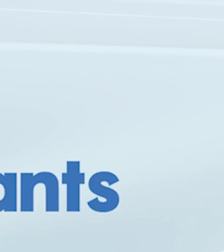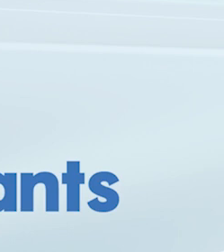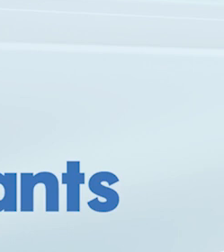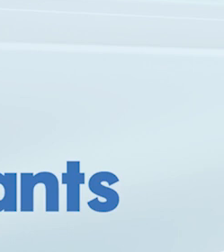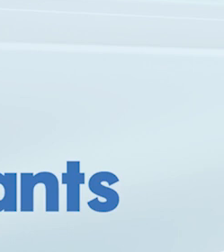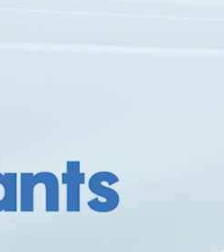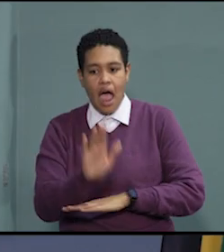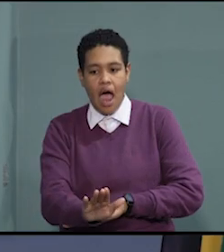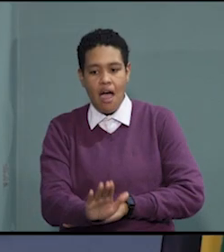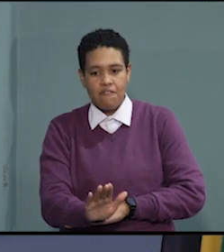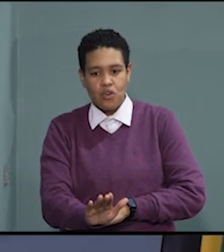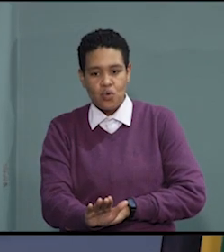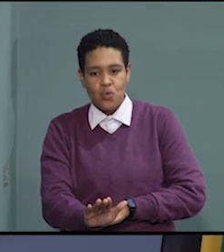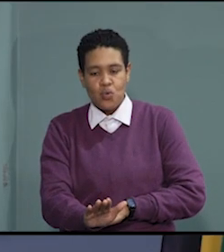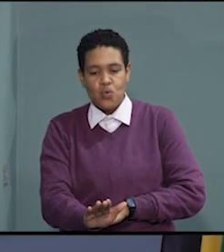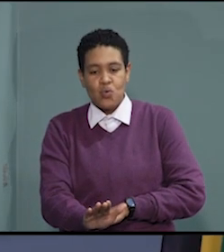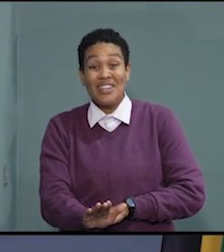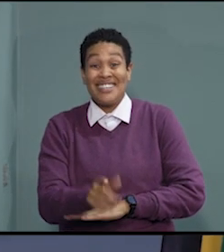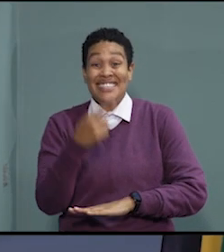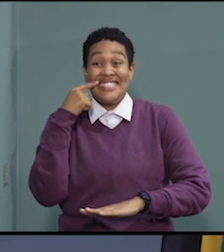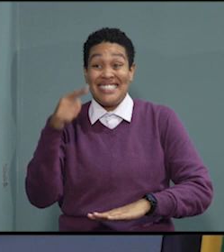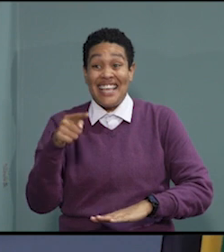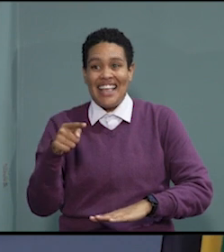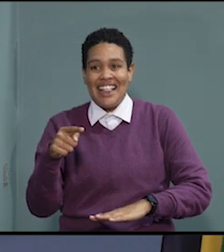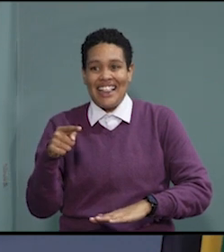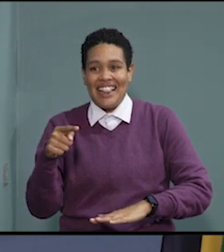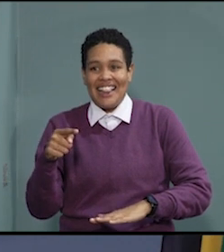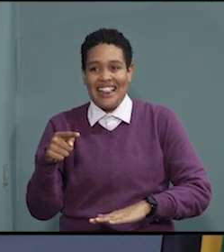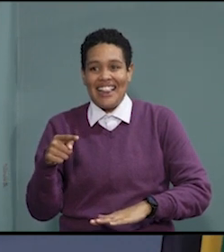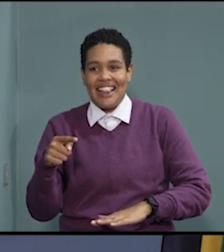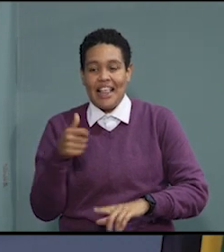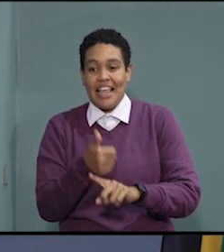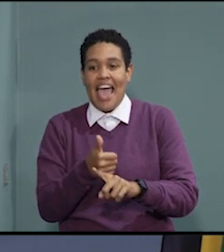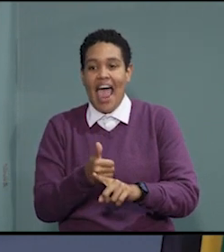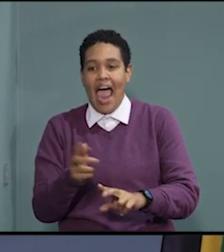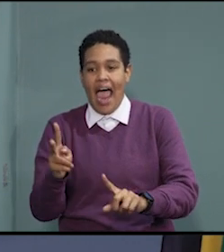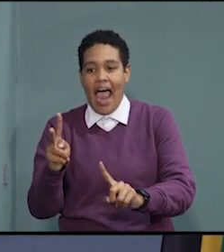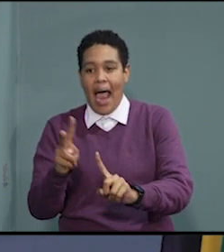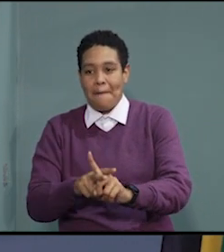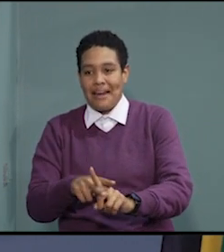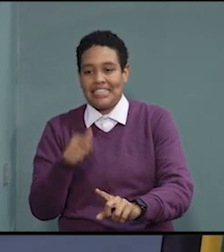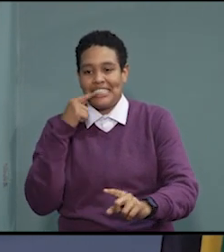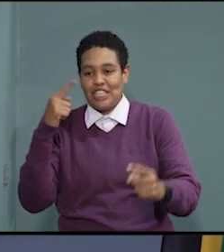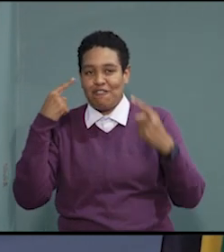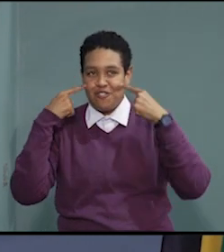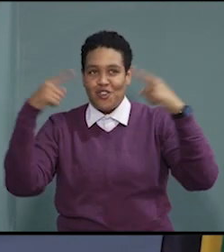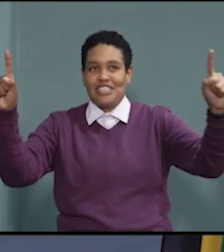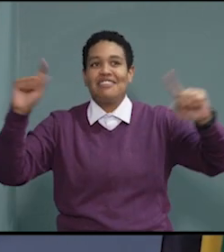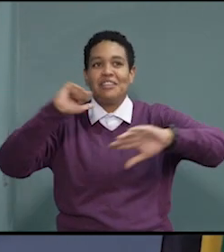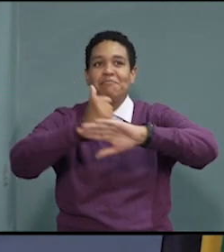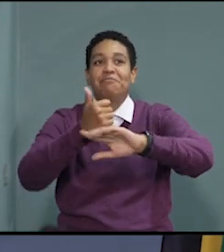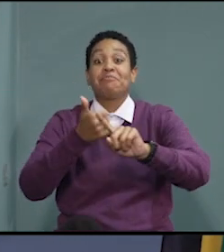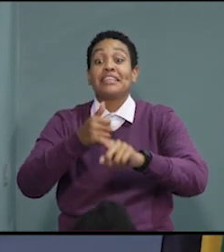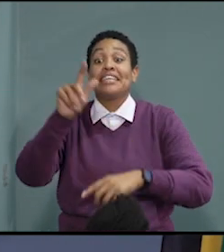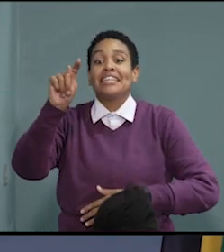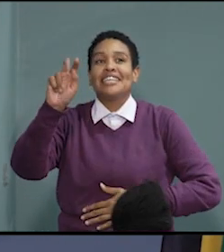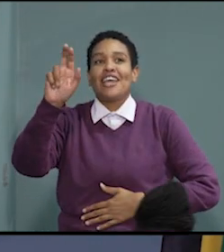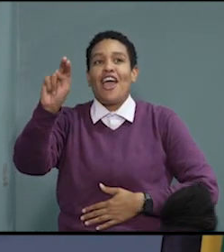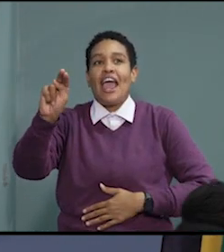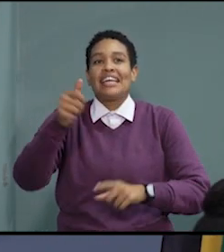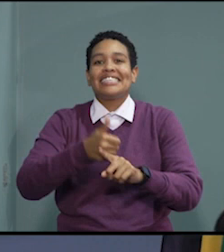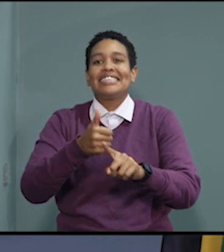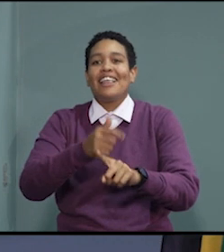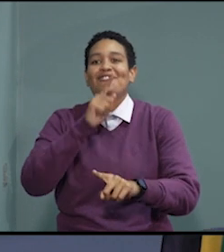yesterday afternoon. An application is successfully made once the TRN that is